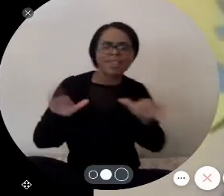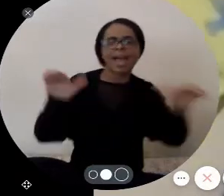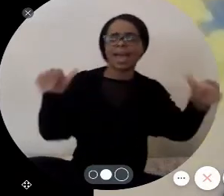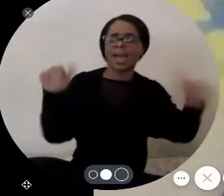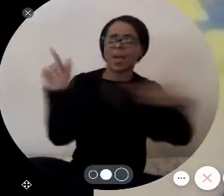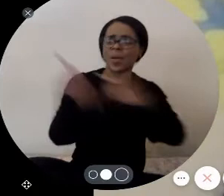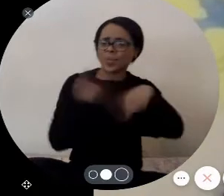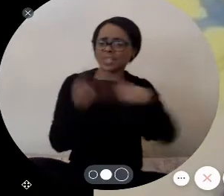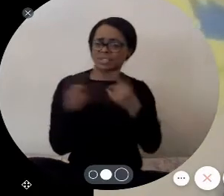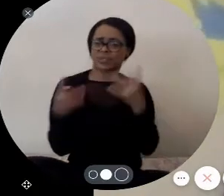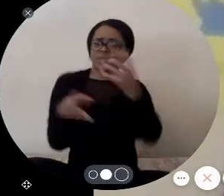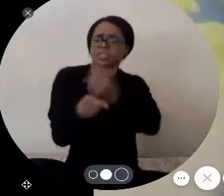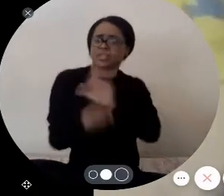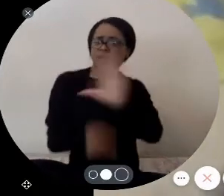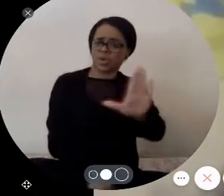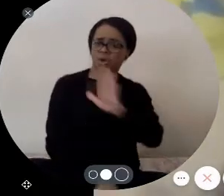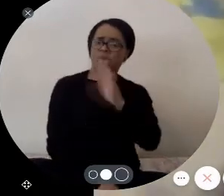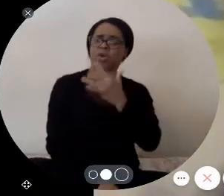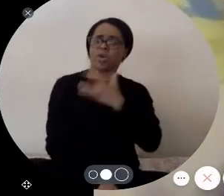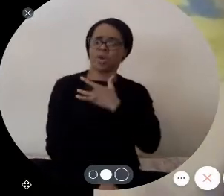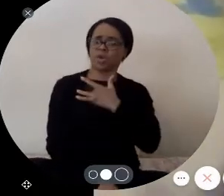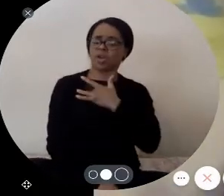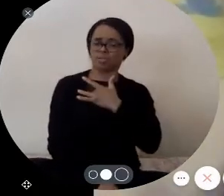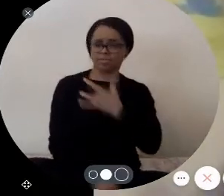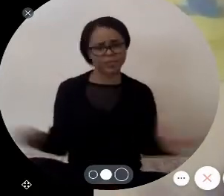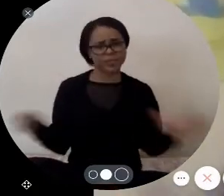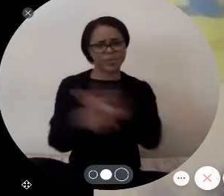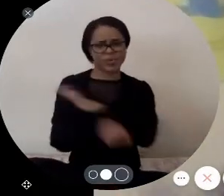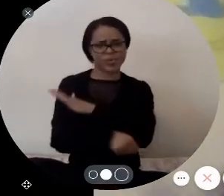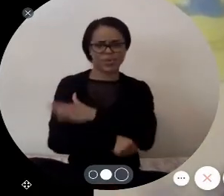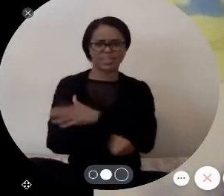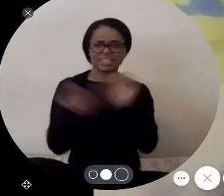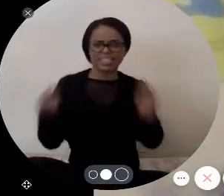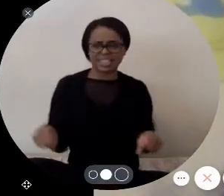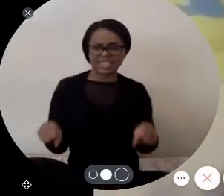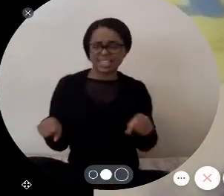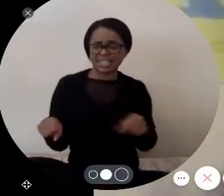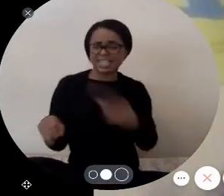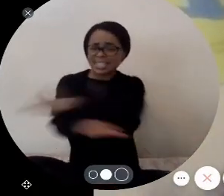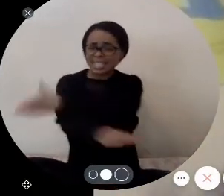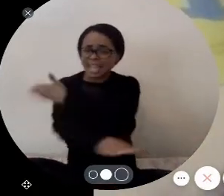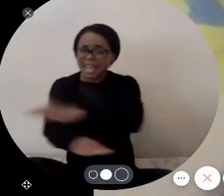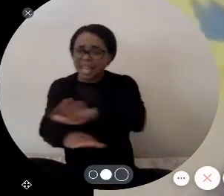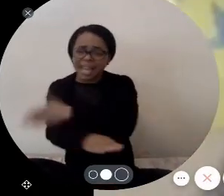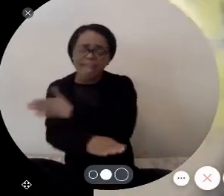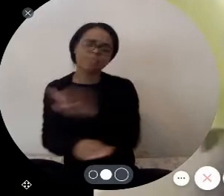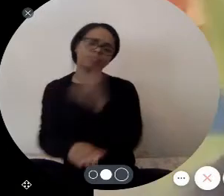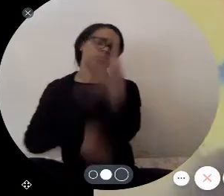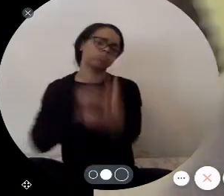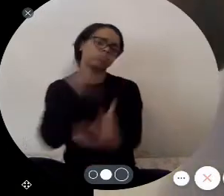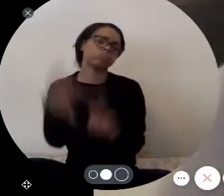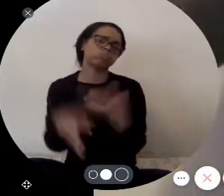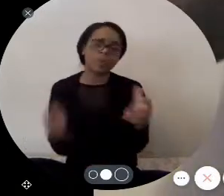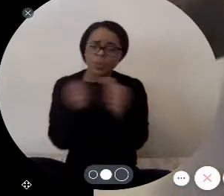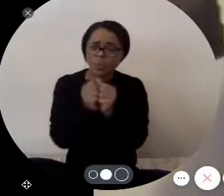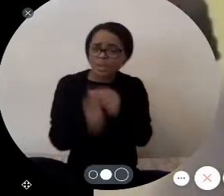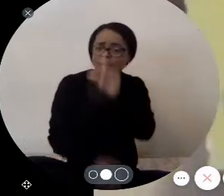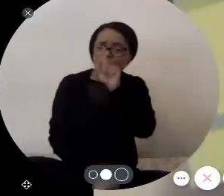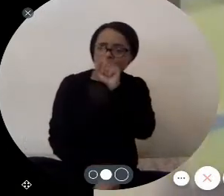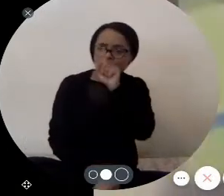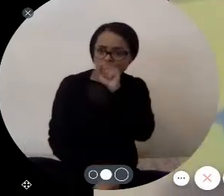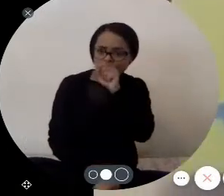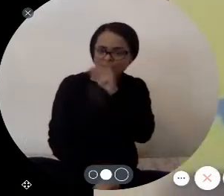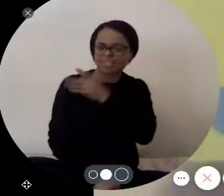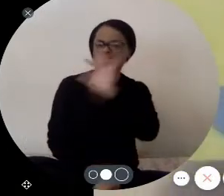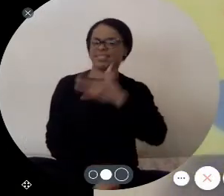her heart and trusted it whole, she could sing with the birds, songs filling her soul.